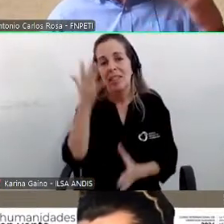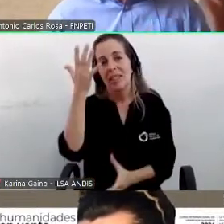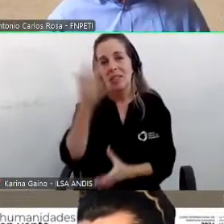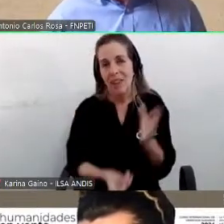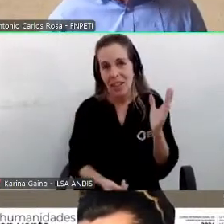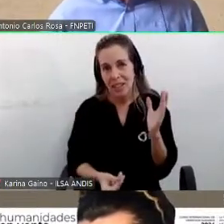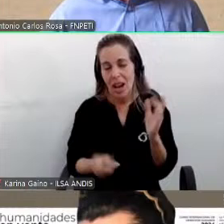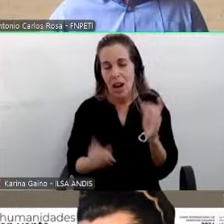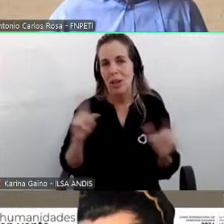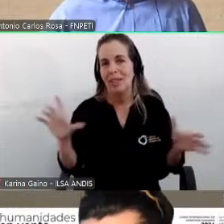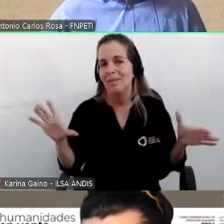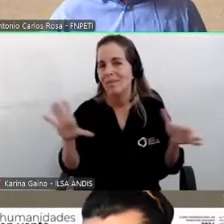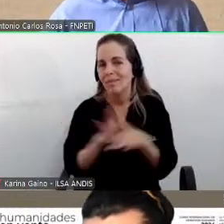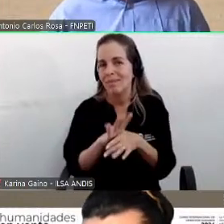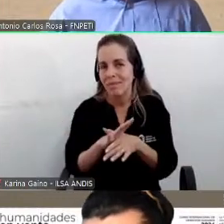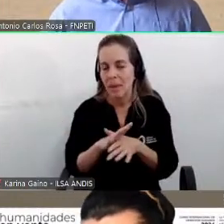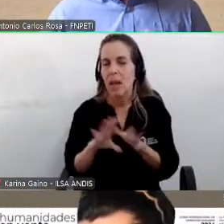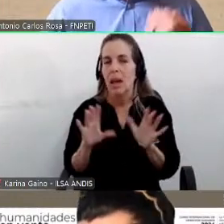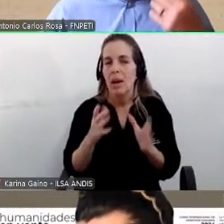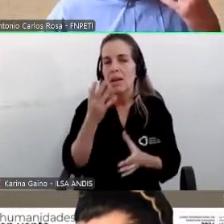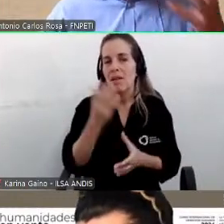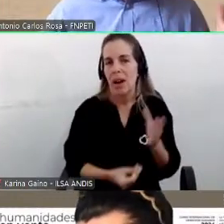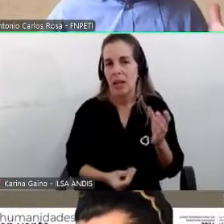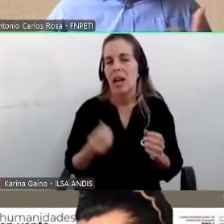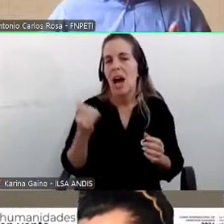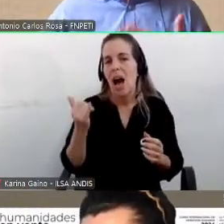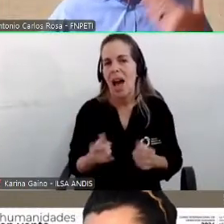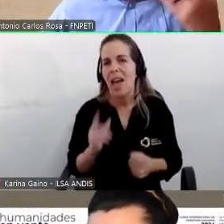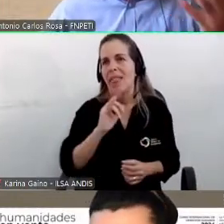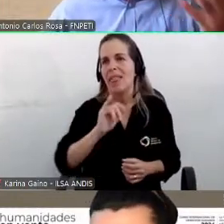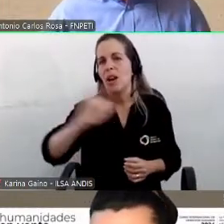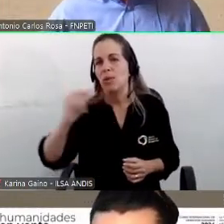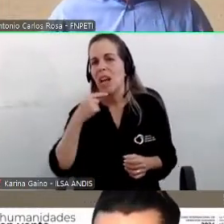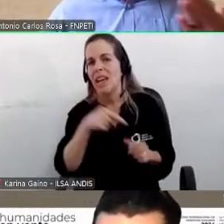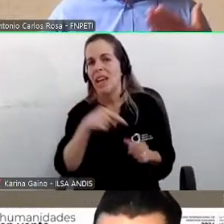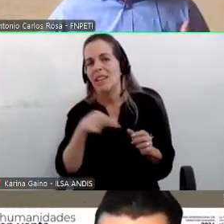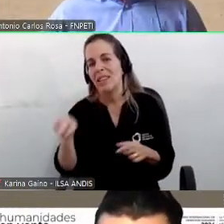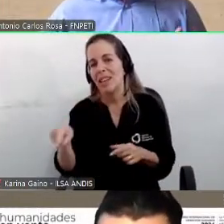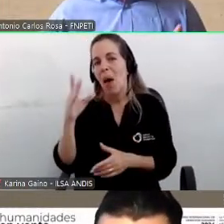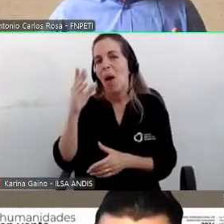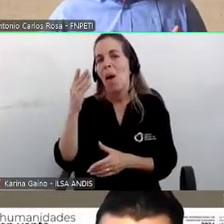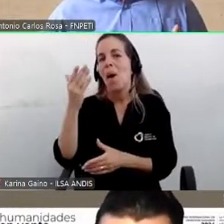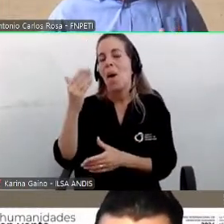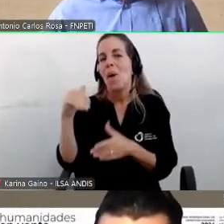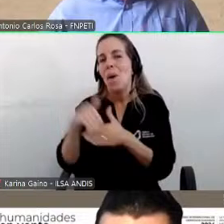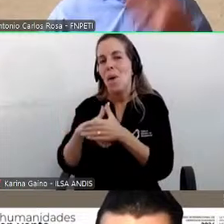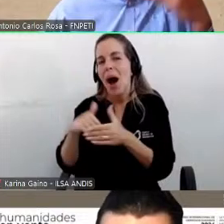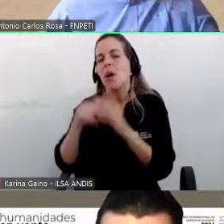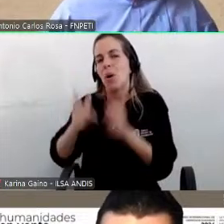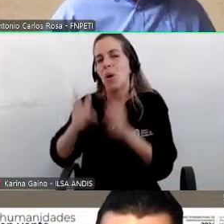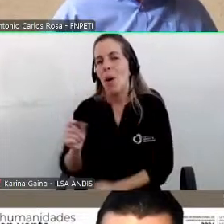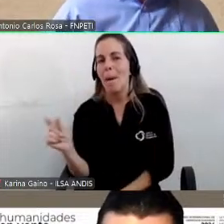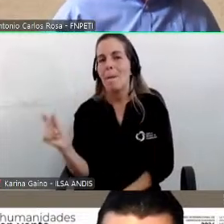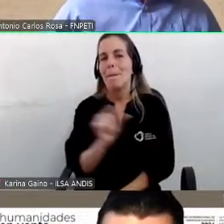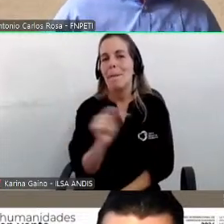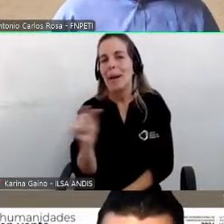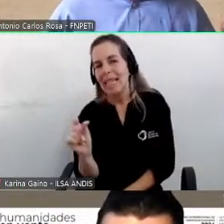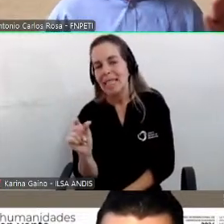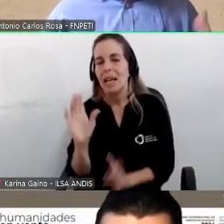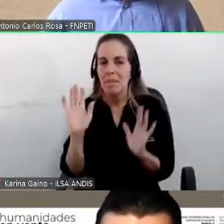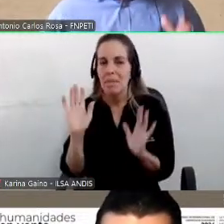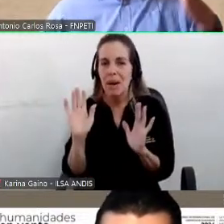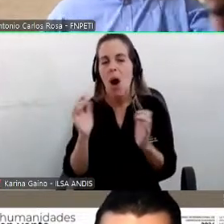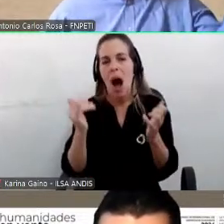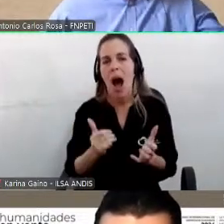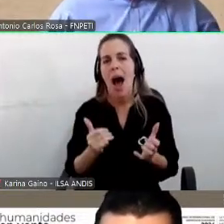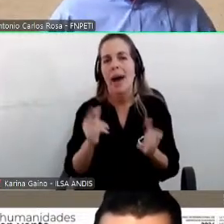were conducted a couple of years ago saying that it does not work in practice. And there are frequent attacks on the part of governments,